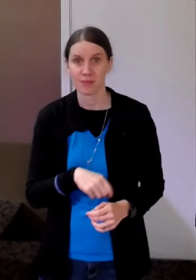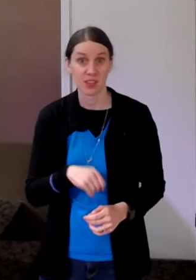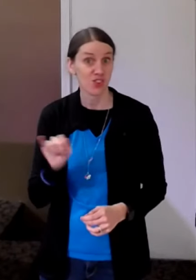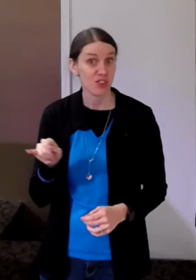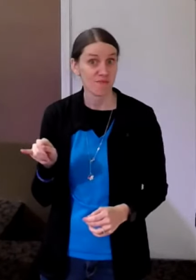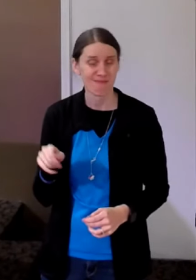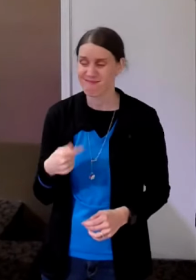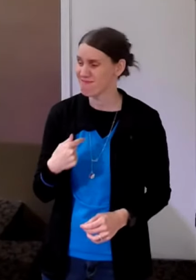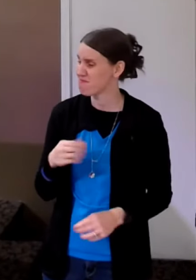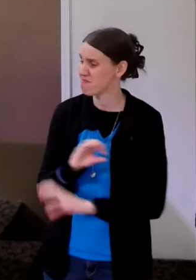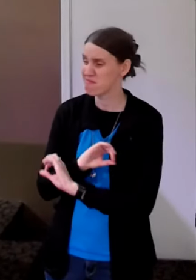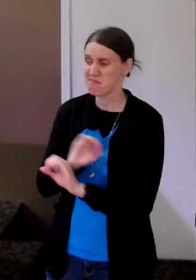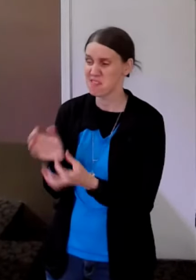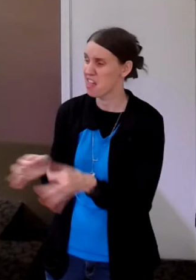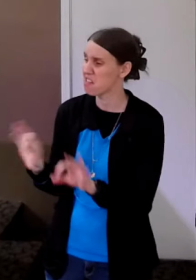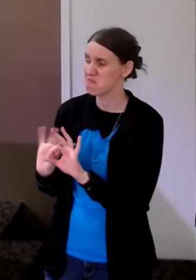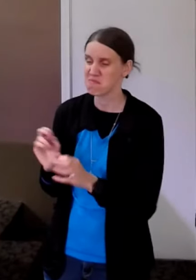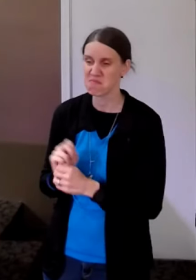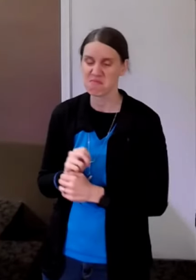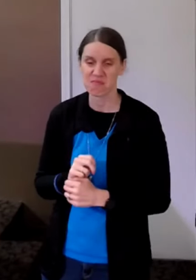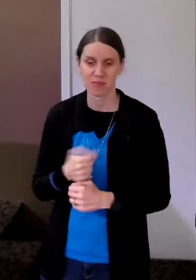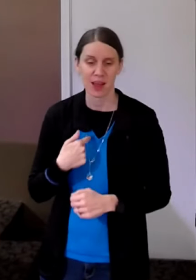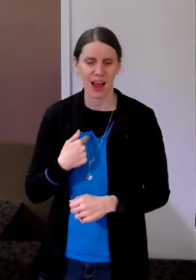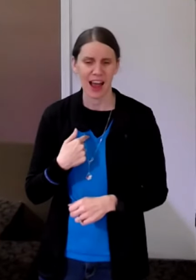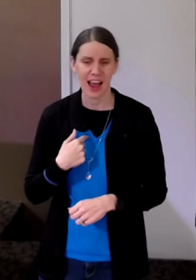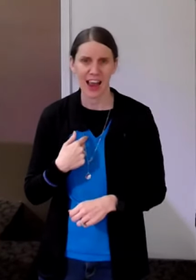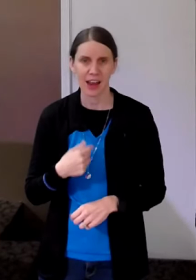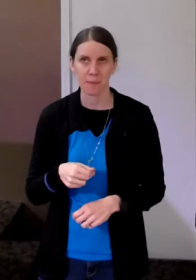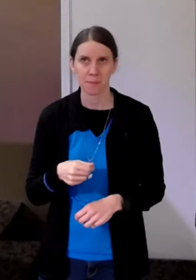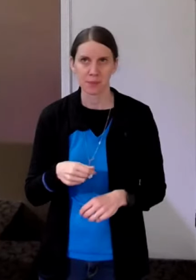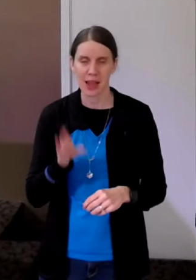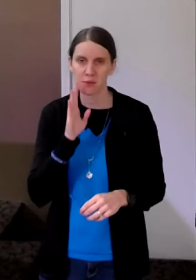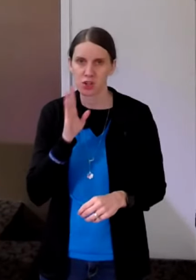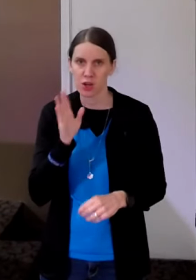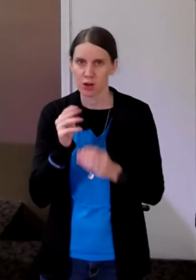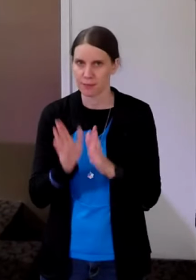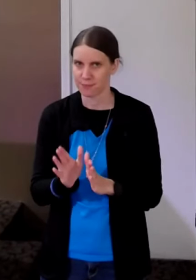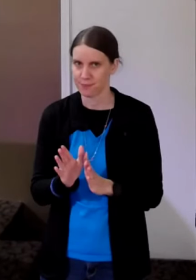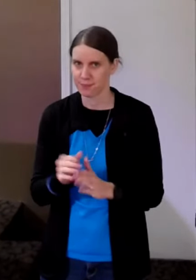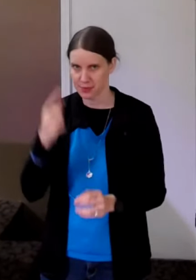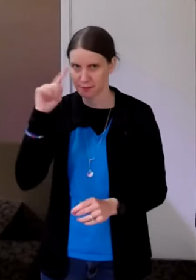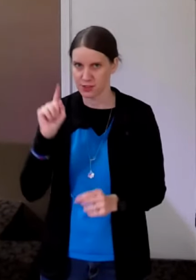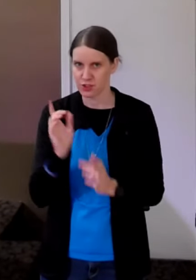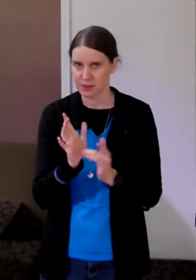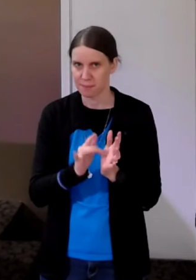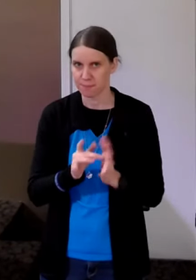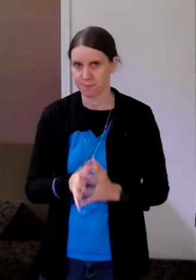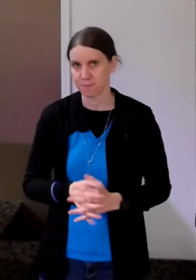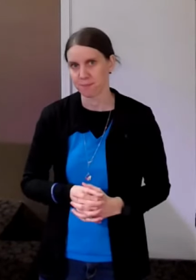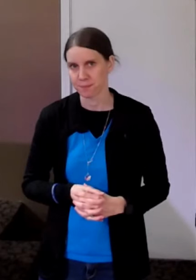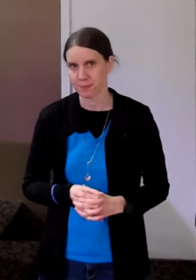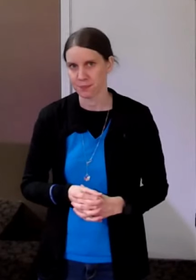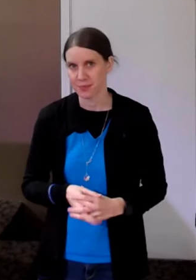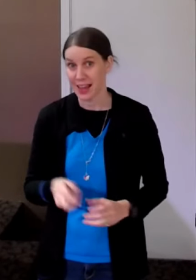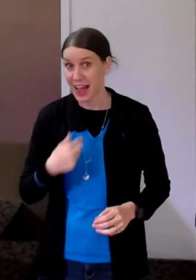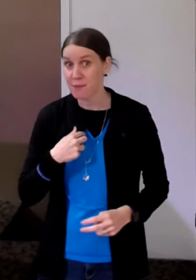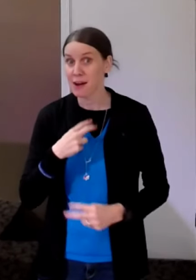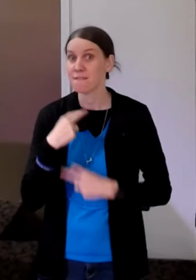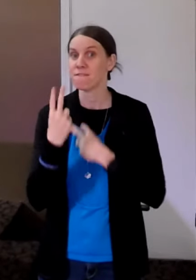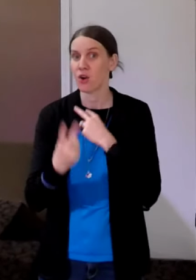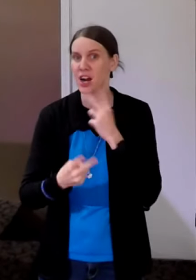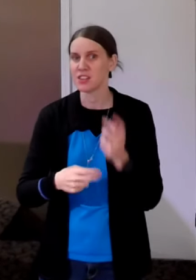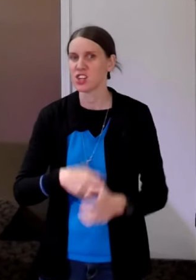He said, I'm just a messenger for Jesus. I'm a